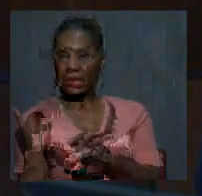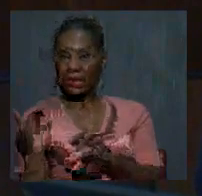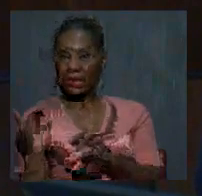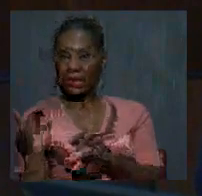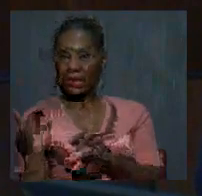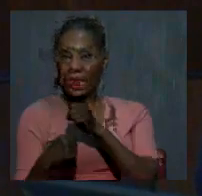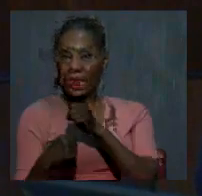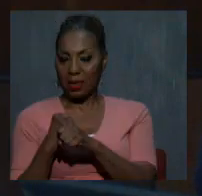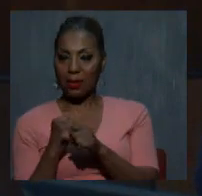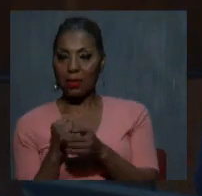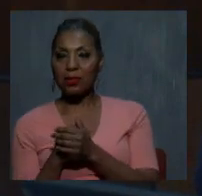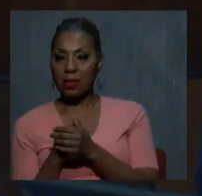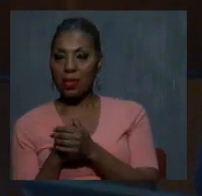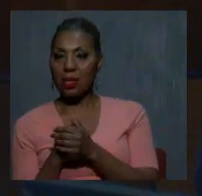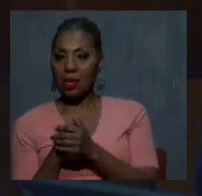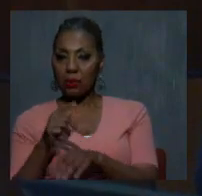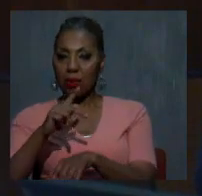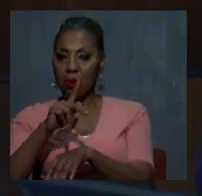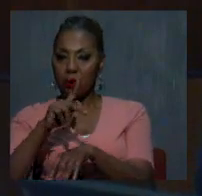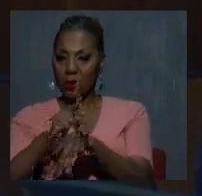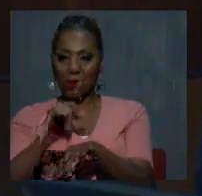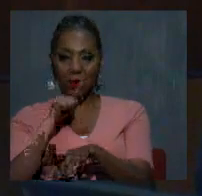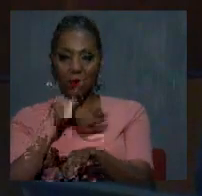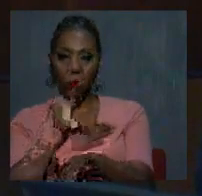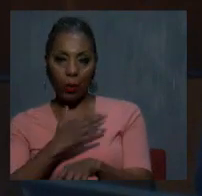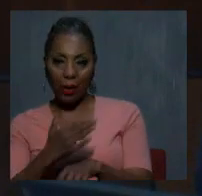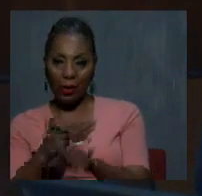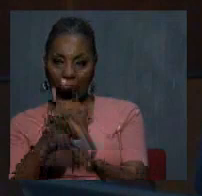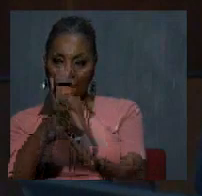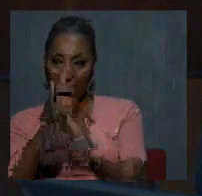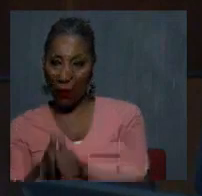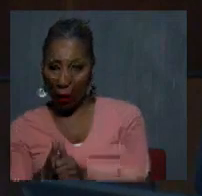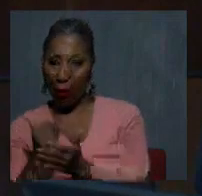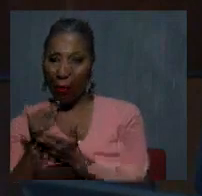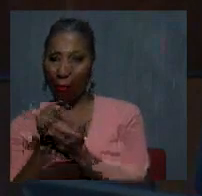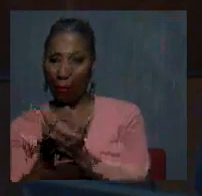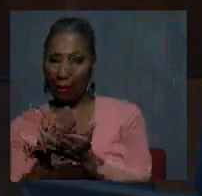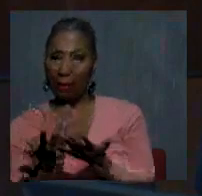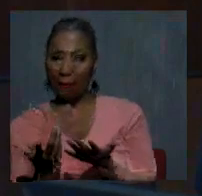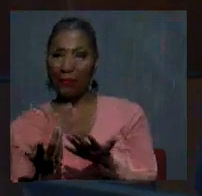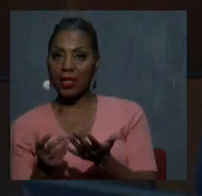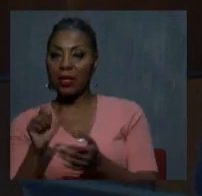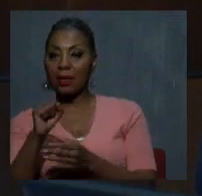this year's the principals are not willing to follow through.